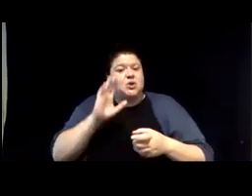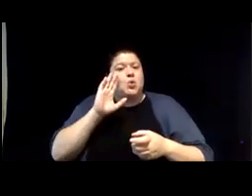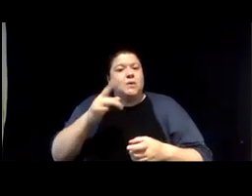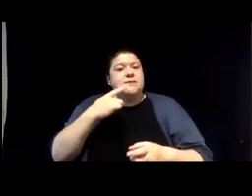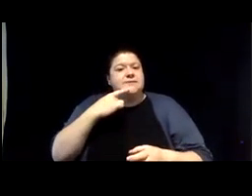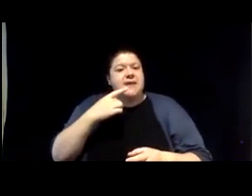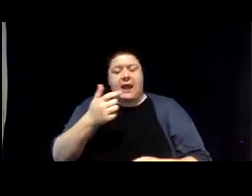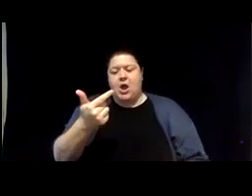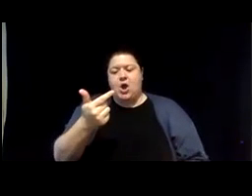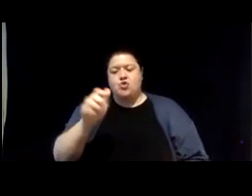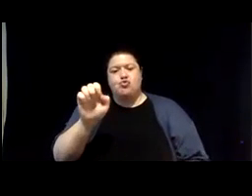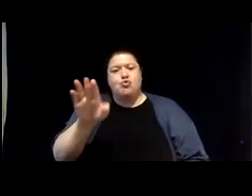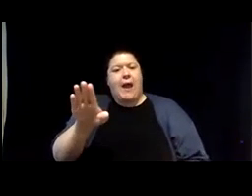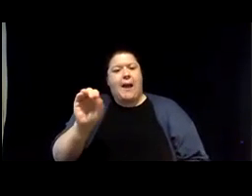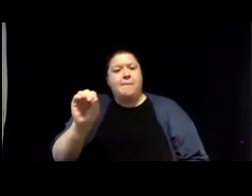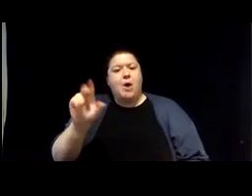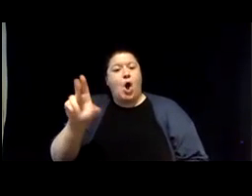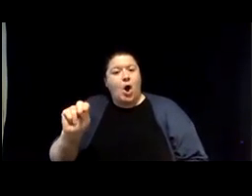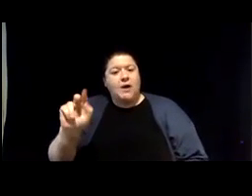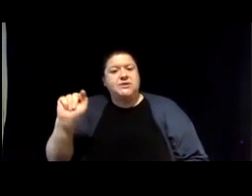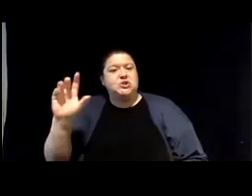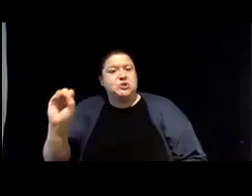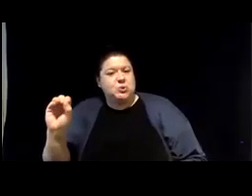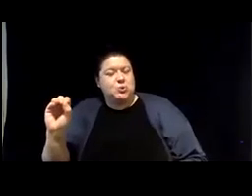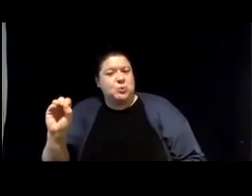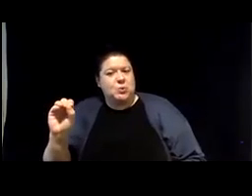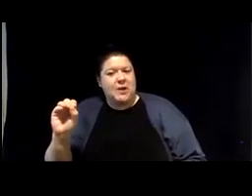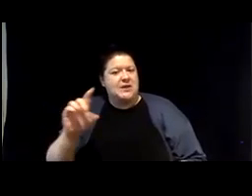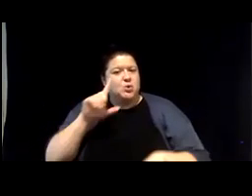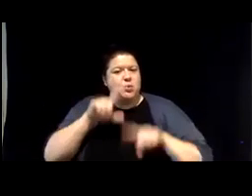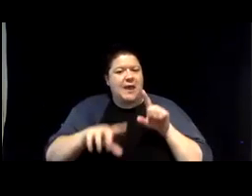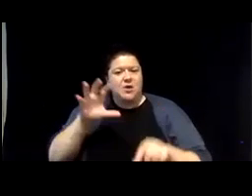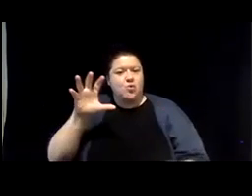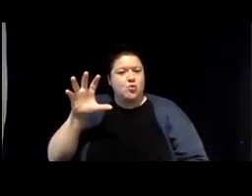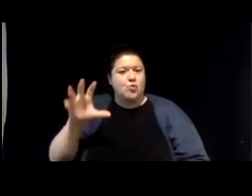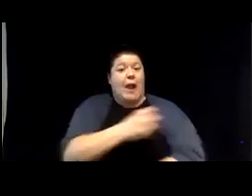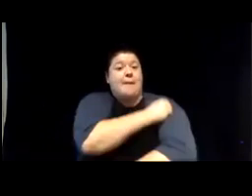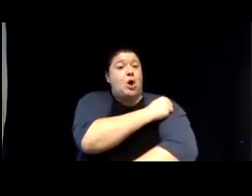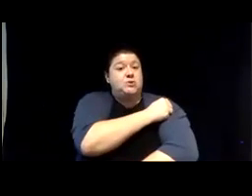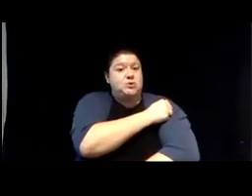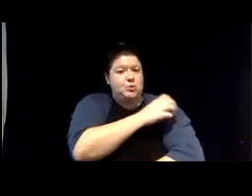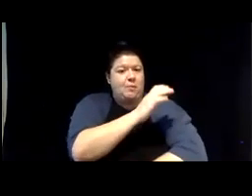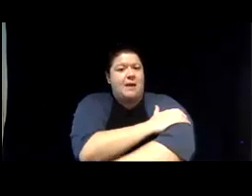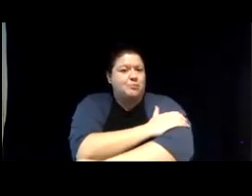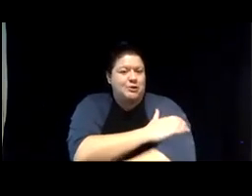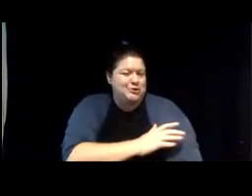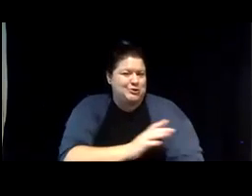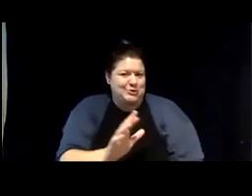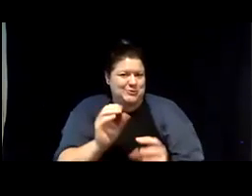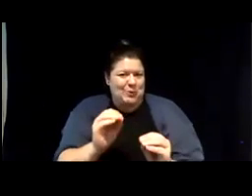it can change the meaning of what you're trying to say, okay?